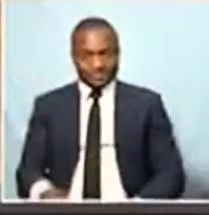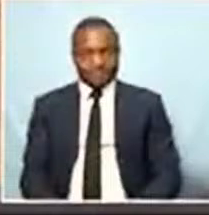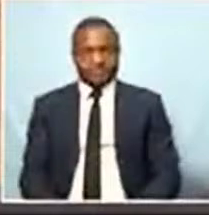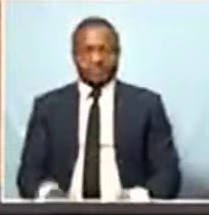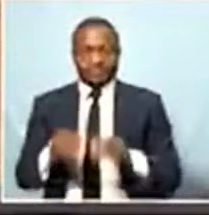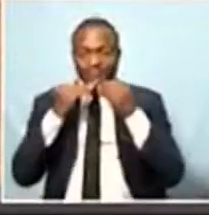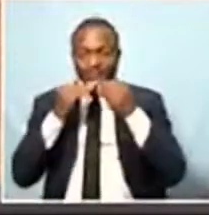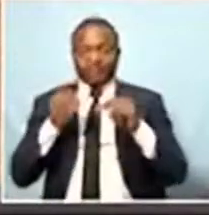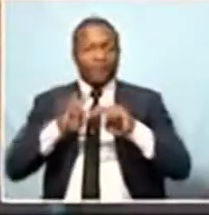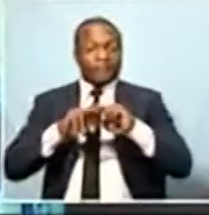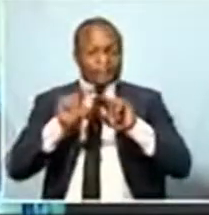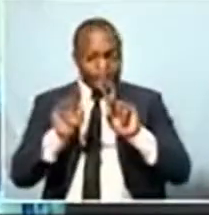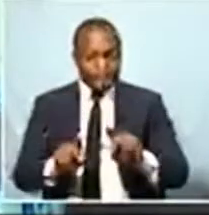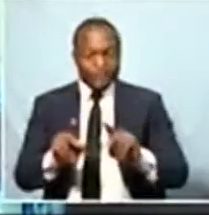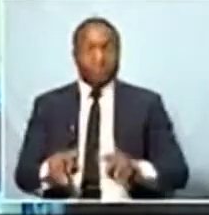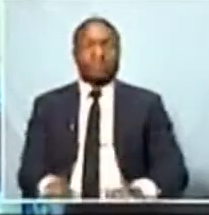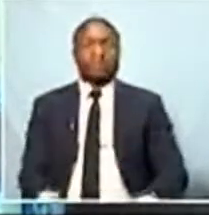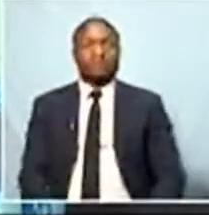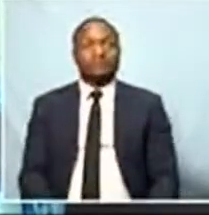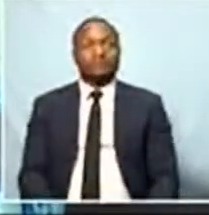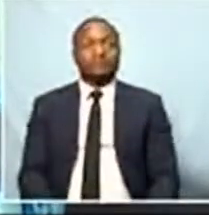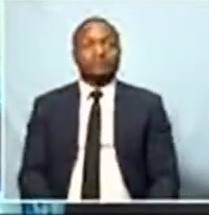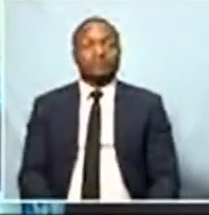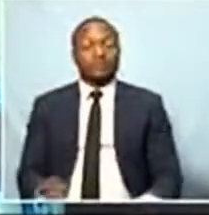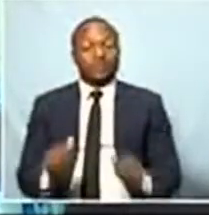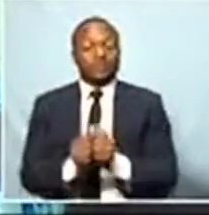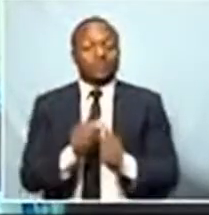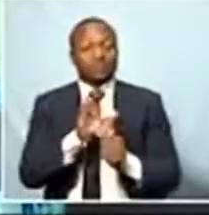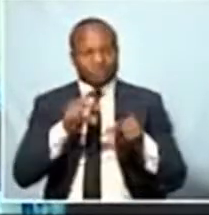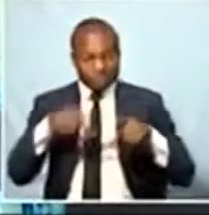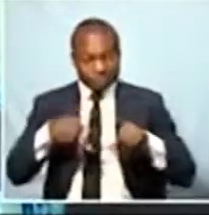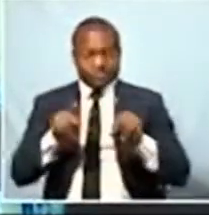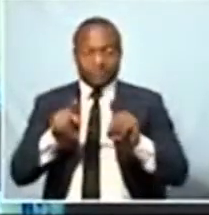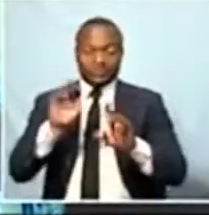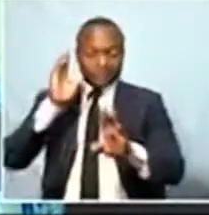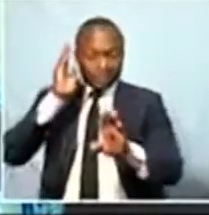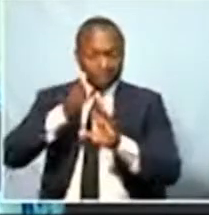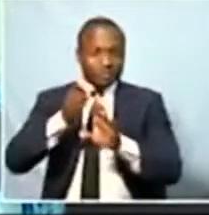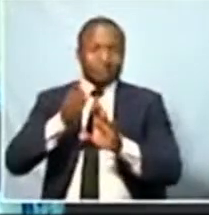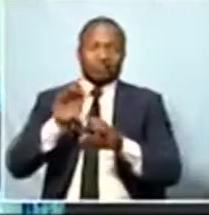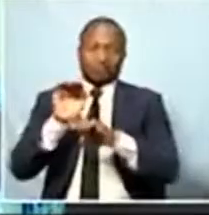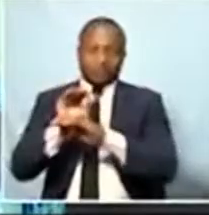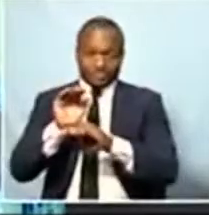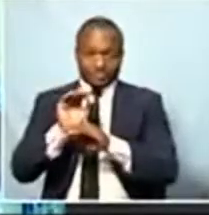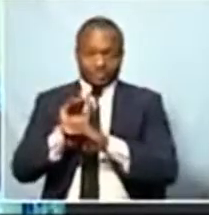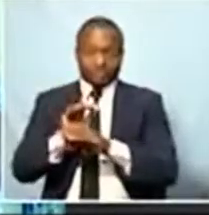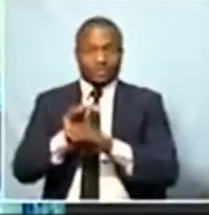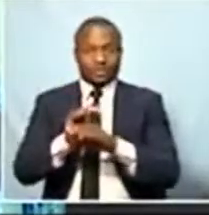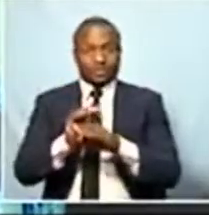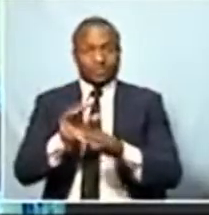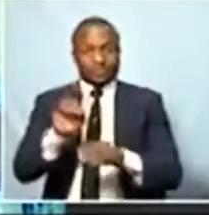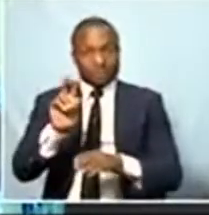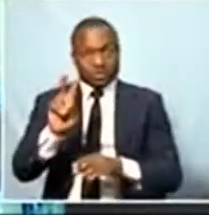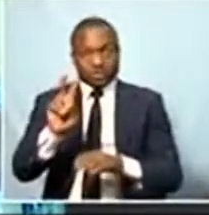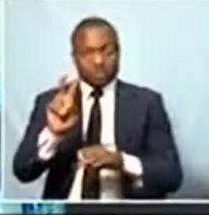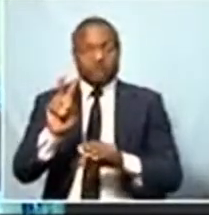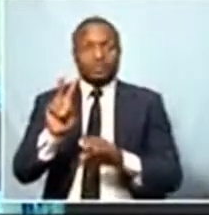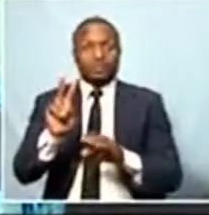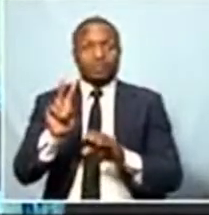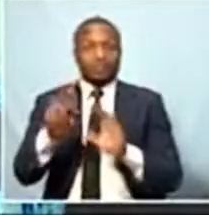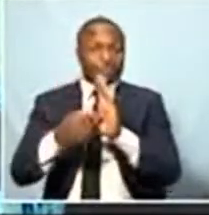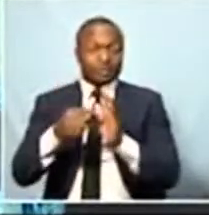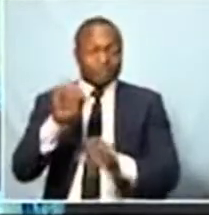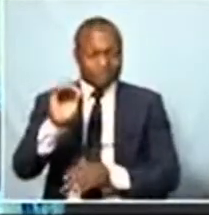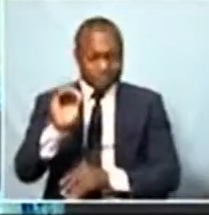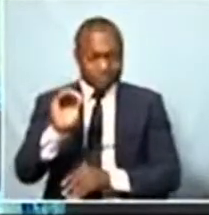Thank you, Honorable Chairperson. With your permission, I'll go straight into our comments, which is paragraph 2.0 on